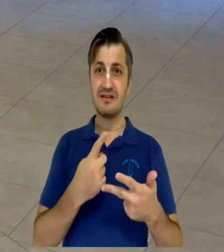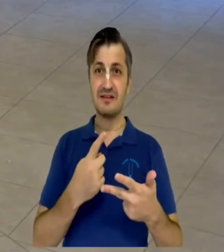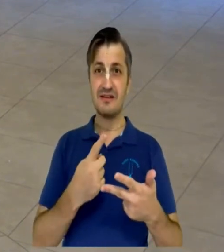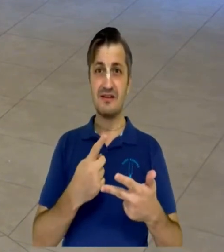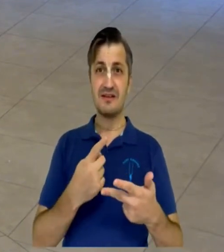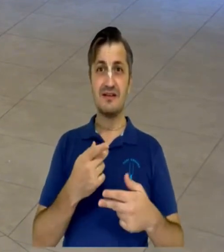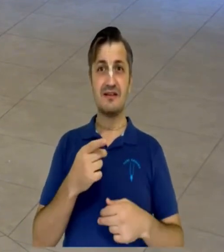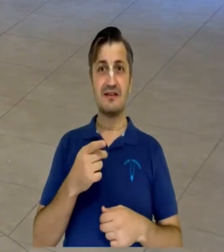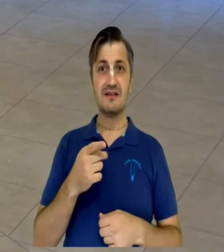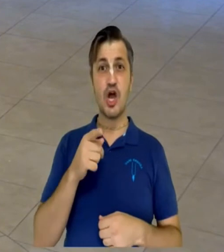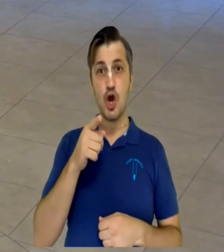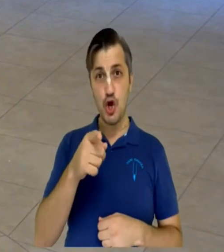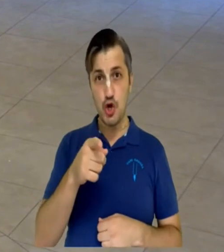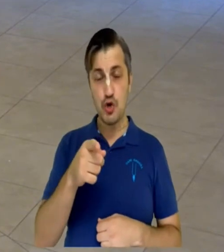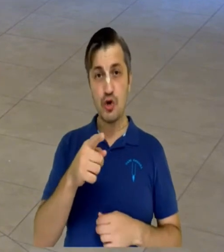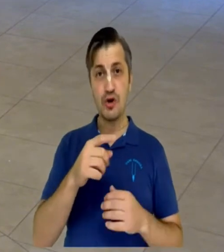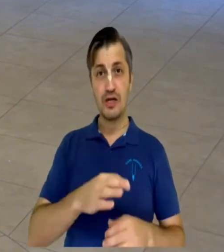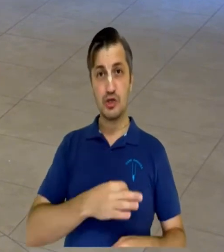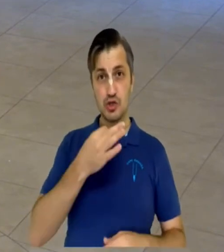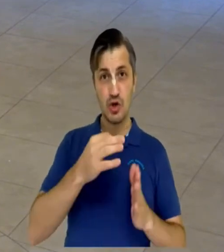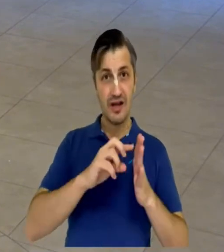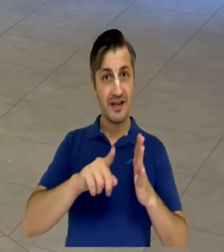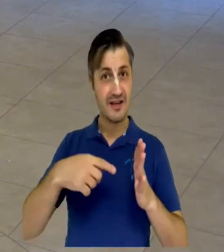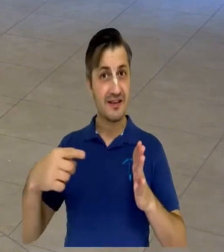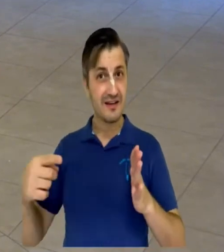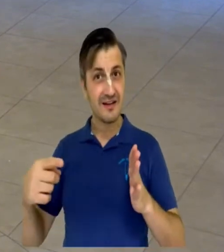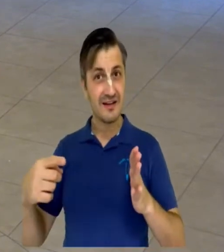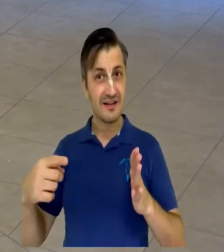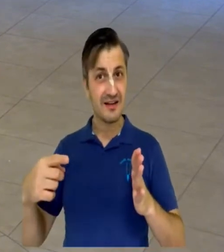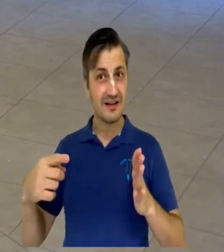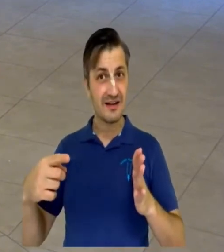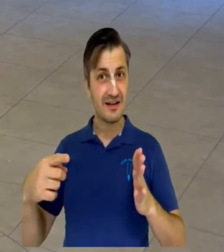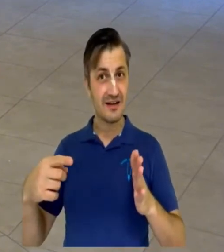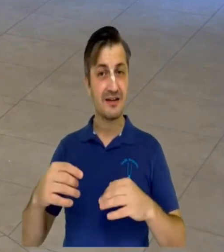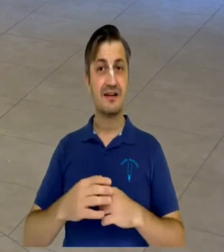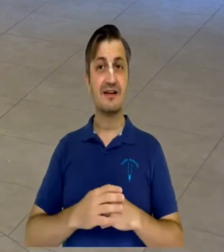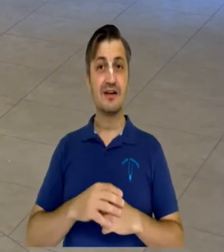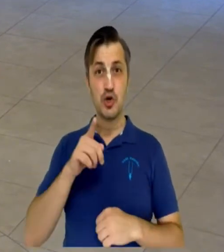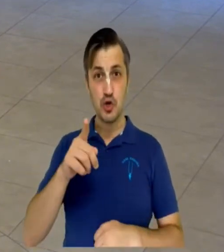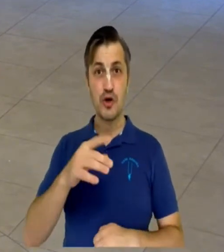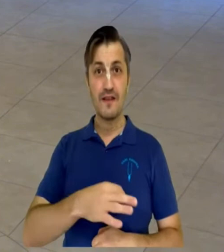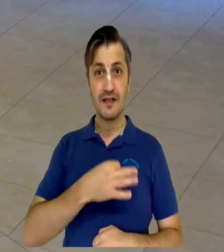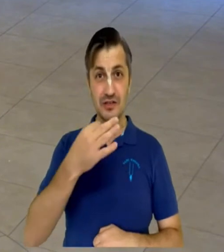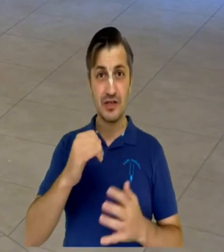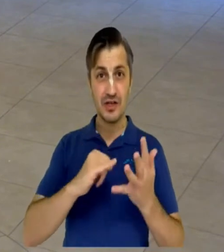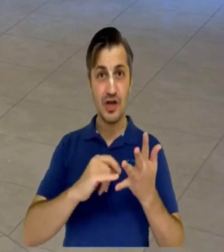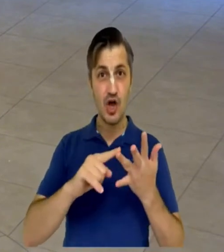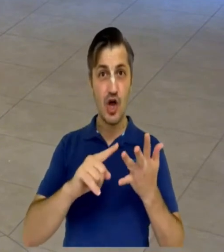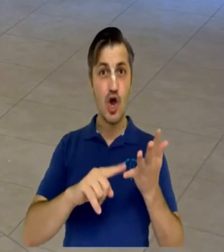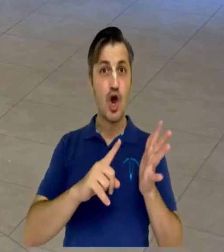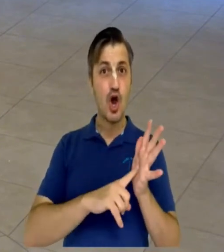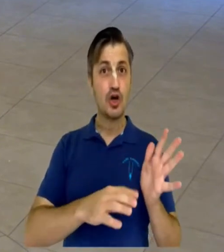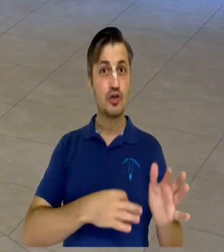you are eternal living entity, and the soul is always different than